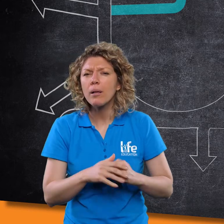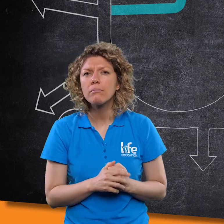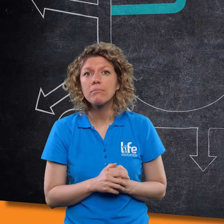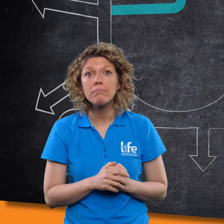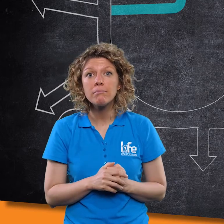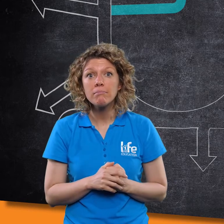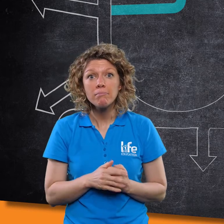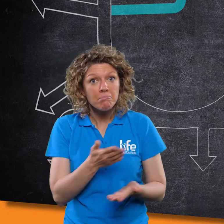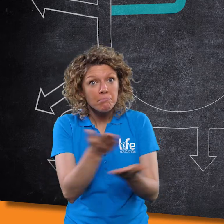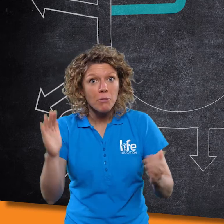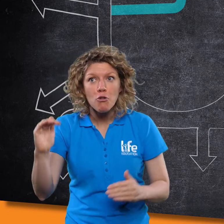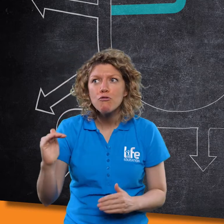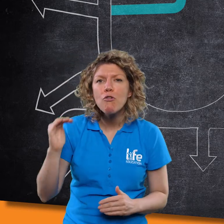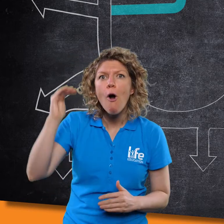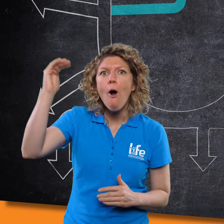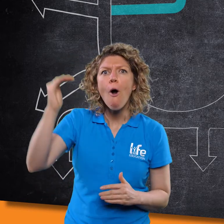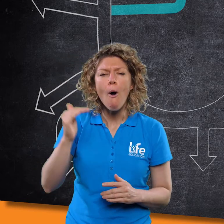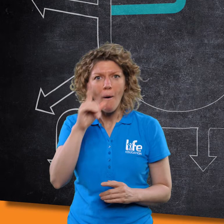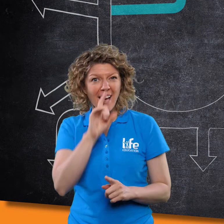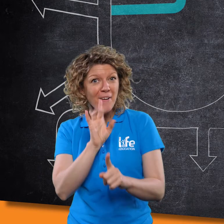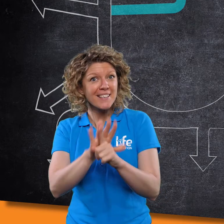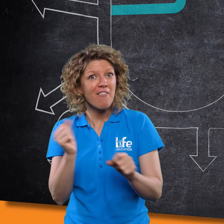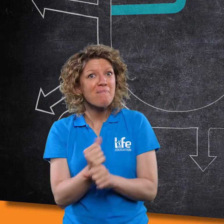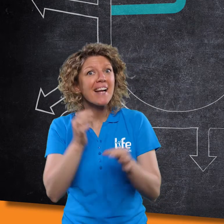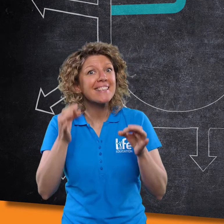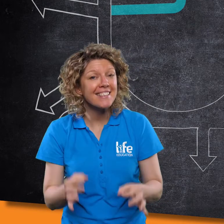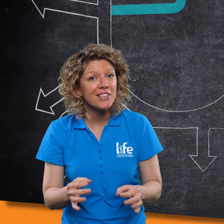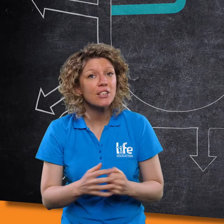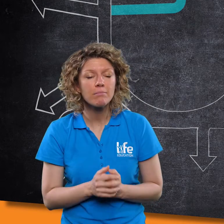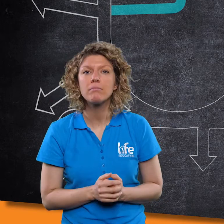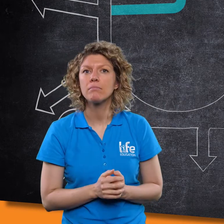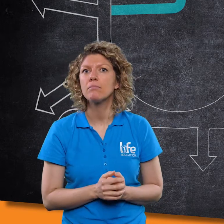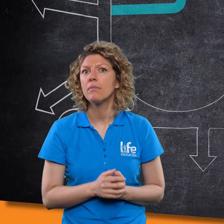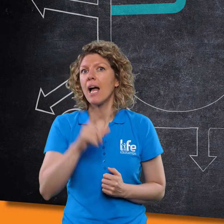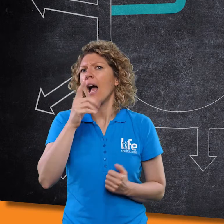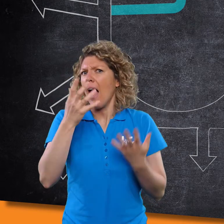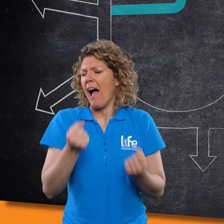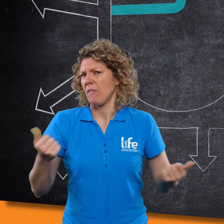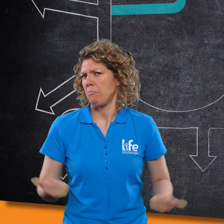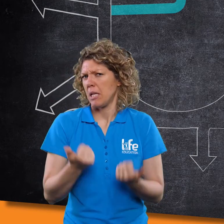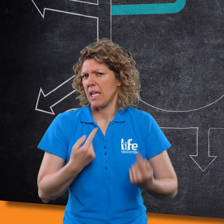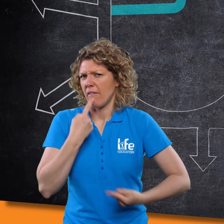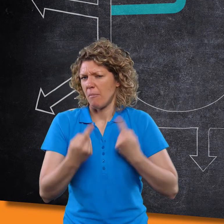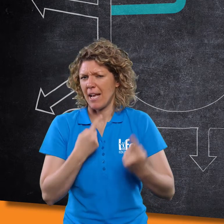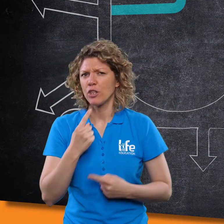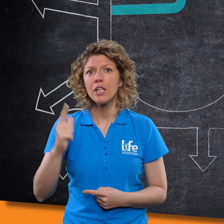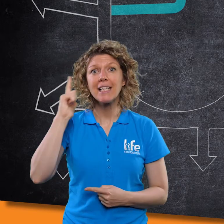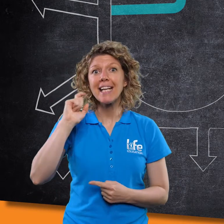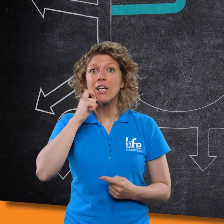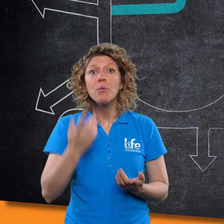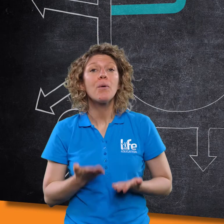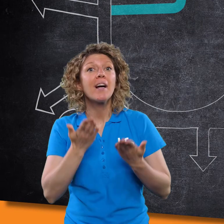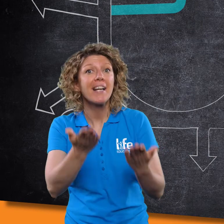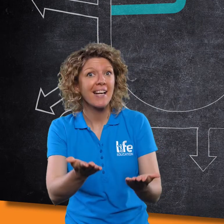you'll be making more decisions for yourselves. To help you, we've prepared some more learning activities, and your teacher will assign